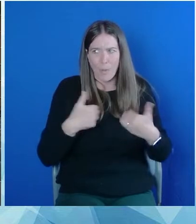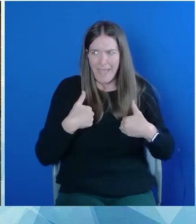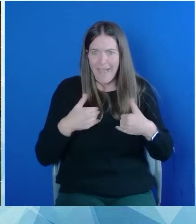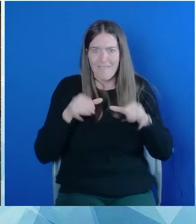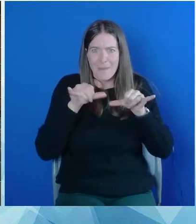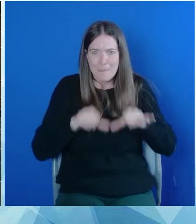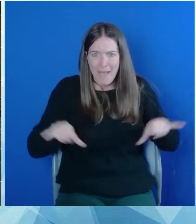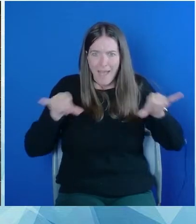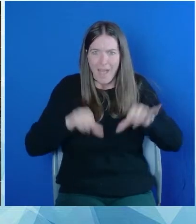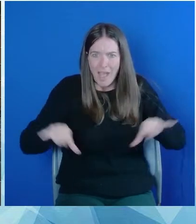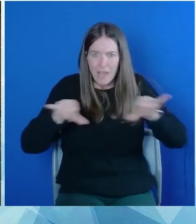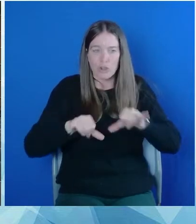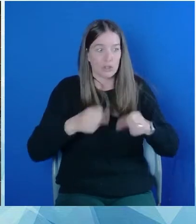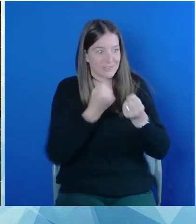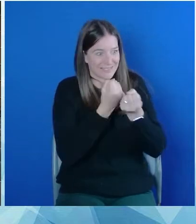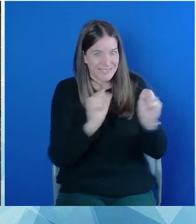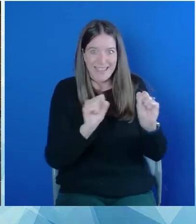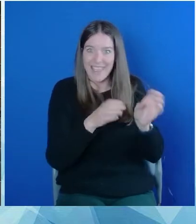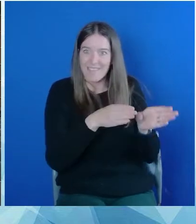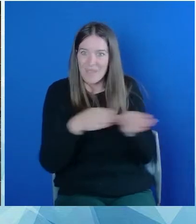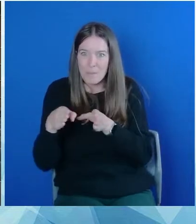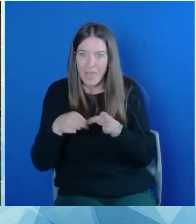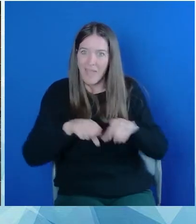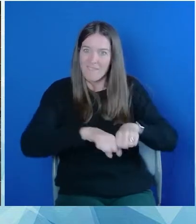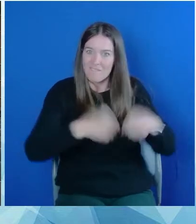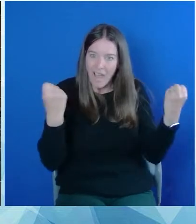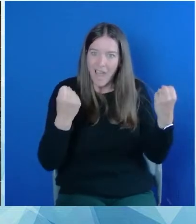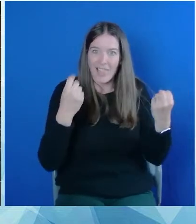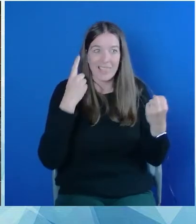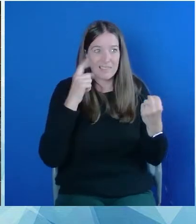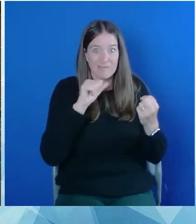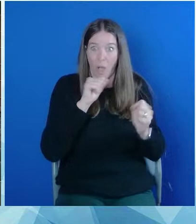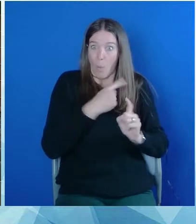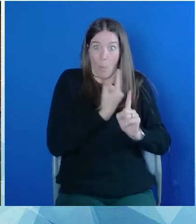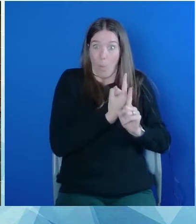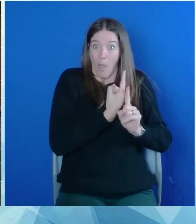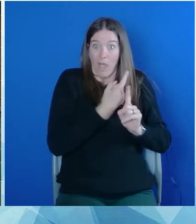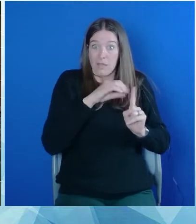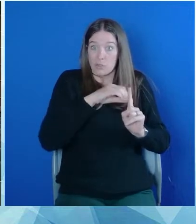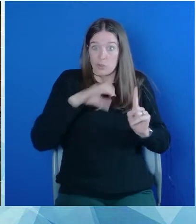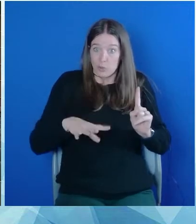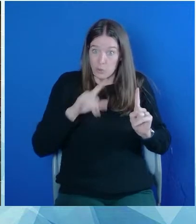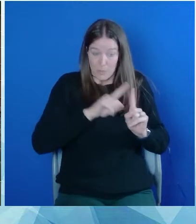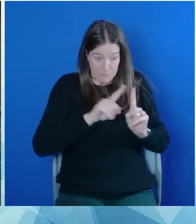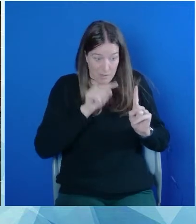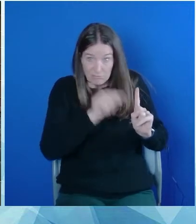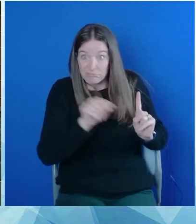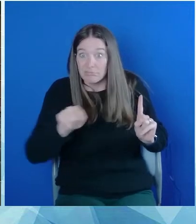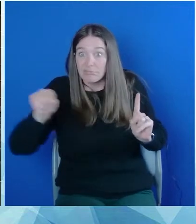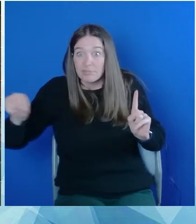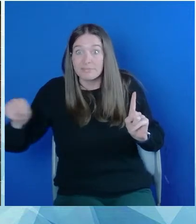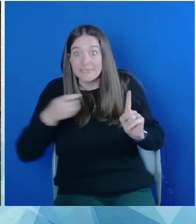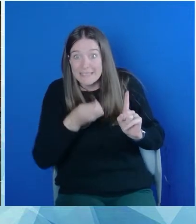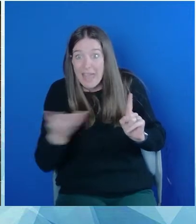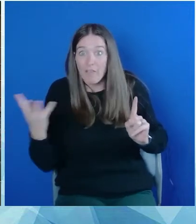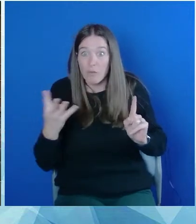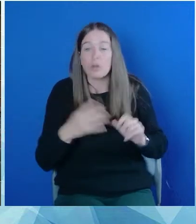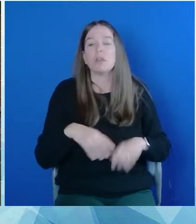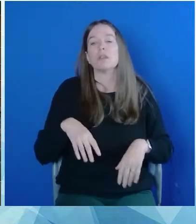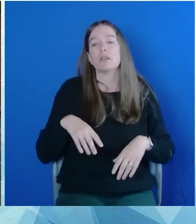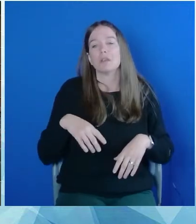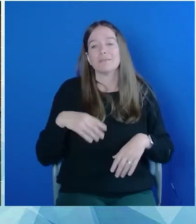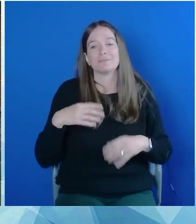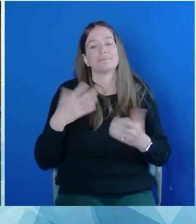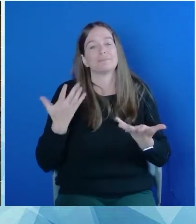violated for multiple students on multiple instances. And it has come to the capacity of Assistant